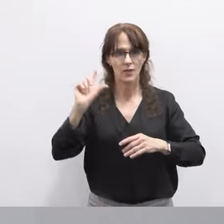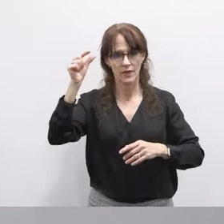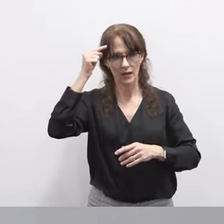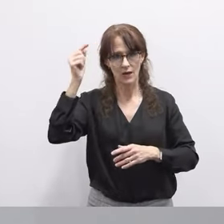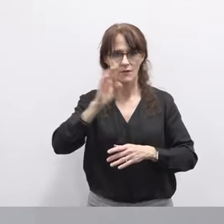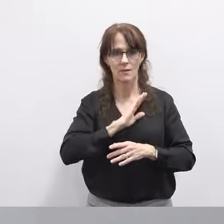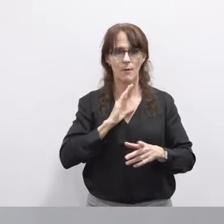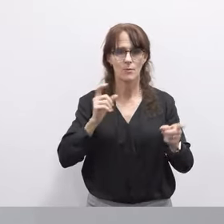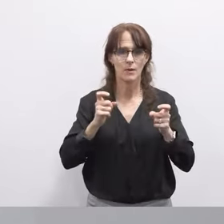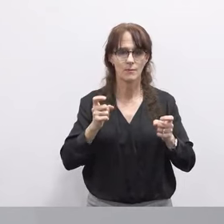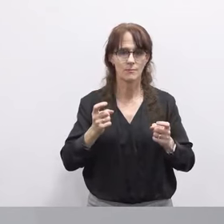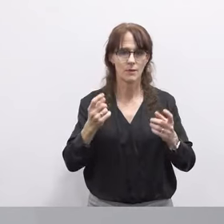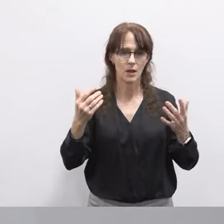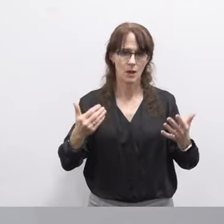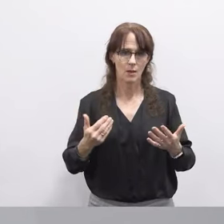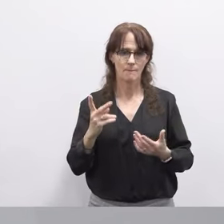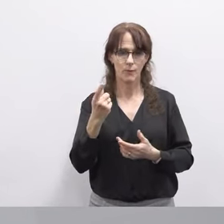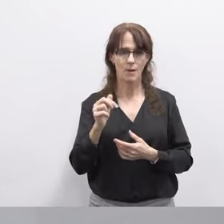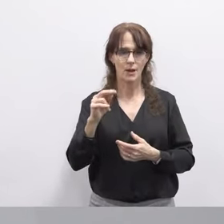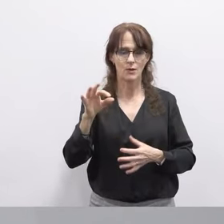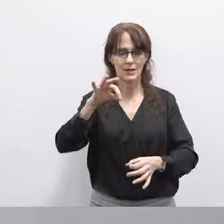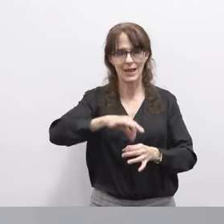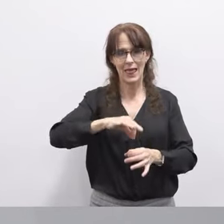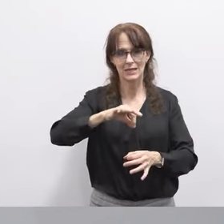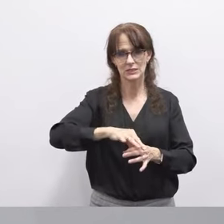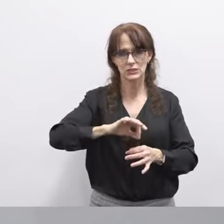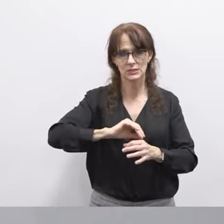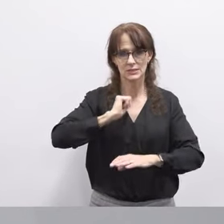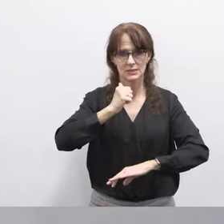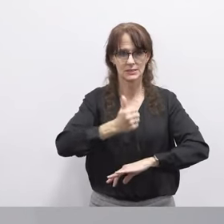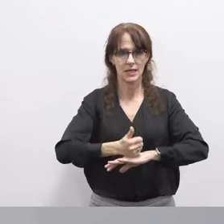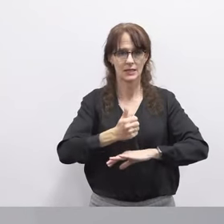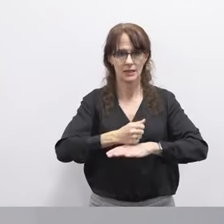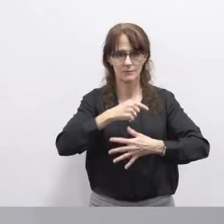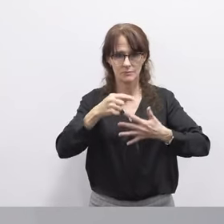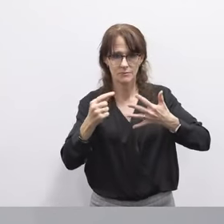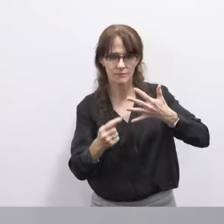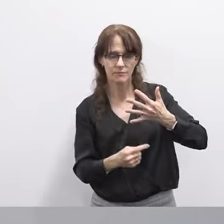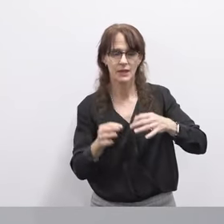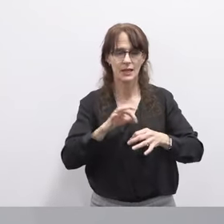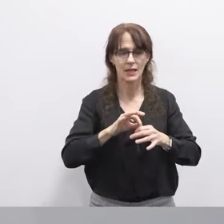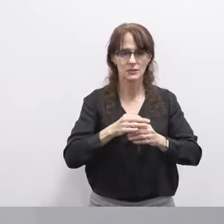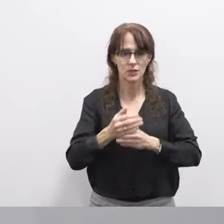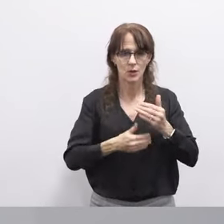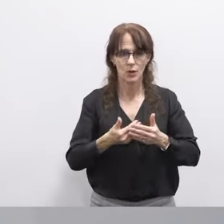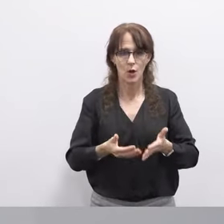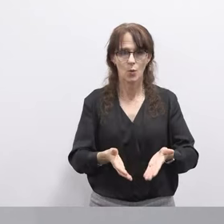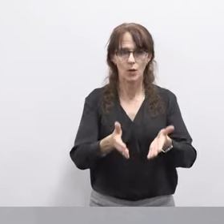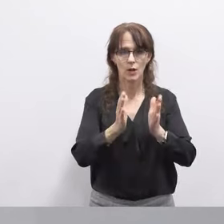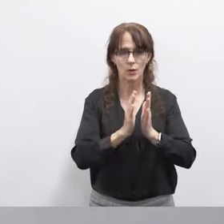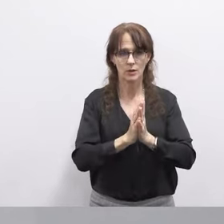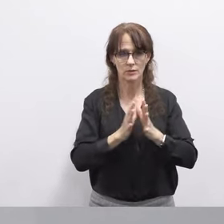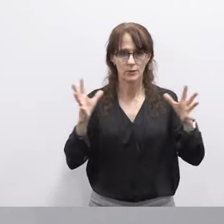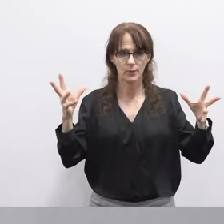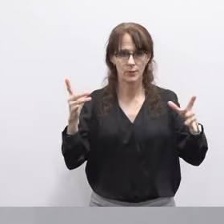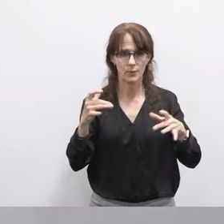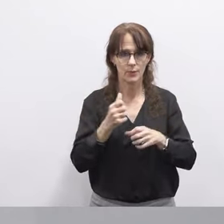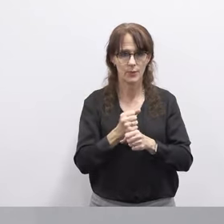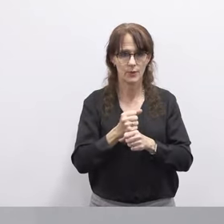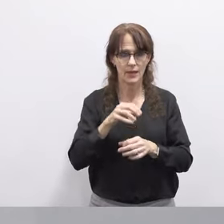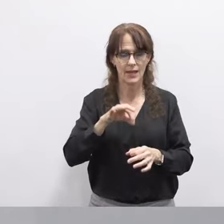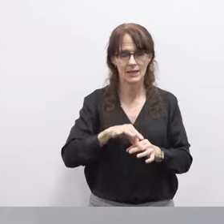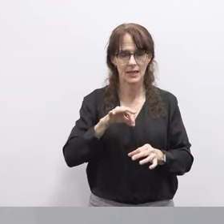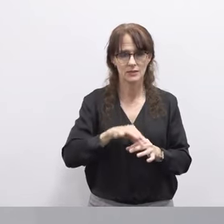board member primary election, setting forth the specifications of election order and requesting consolidation of such